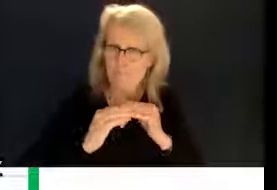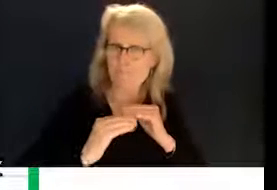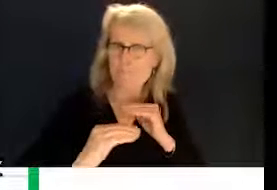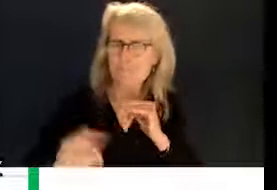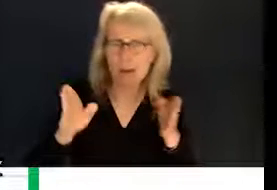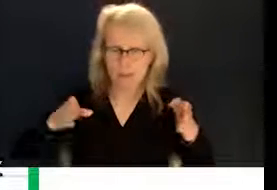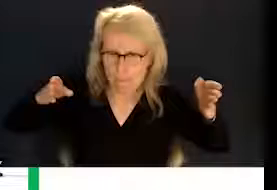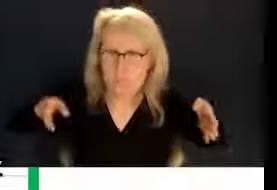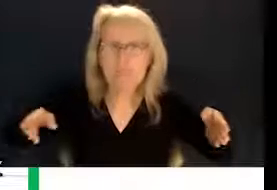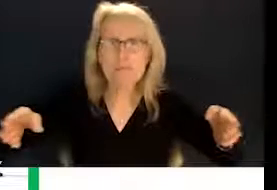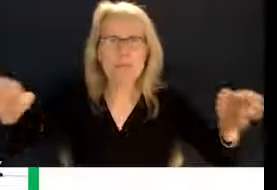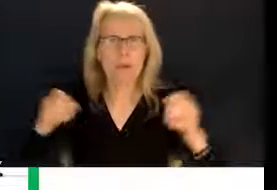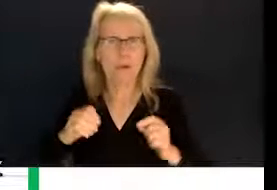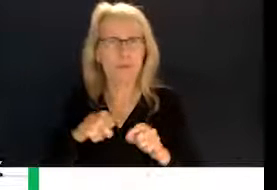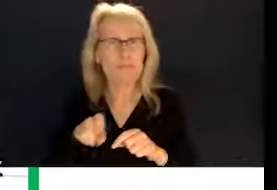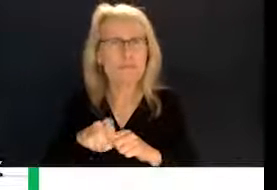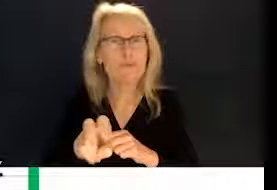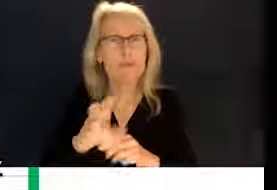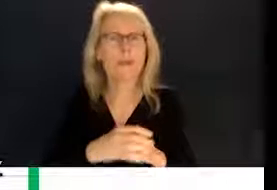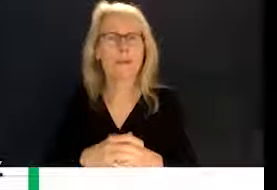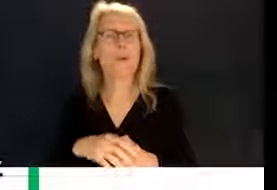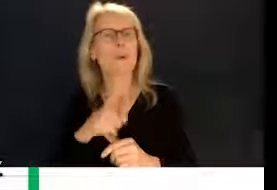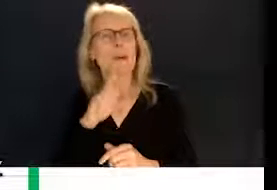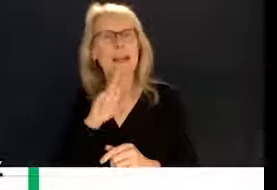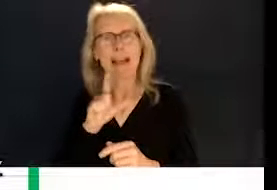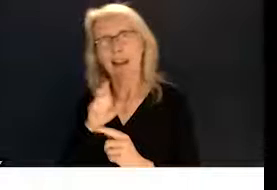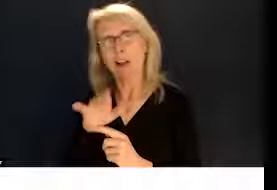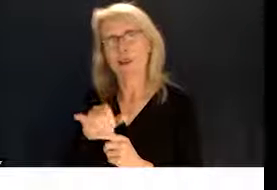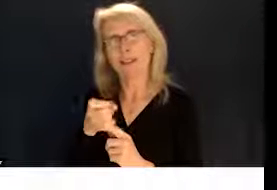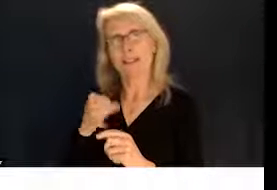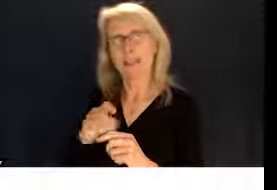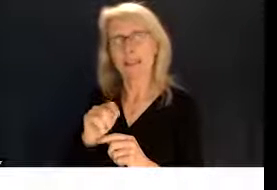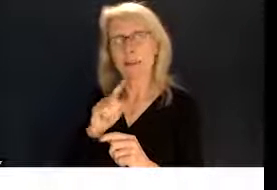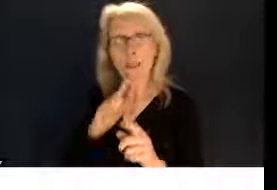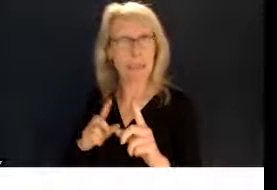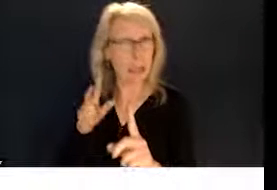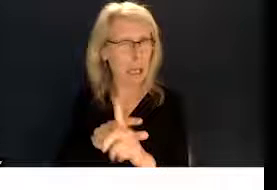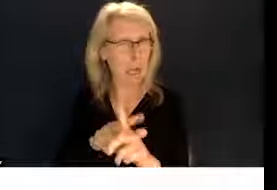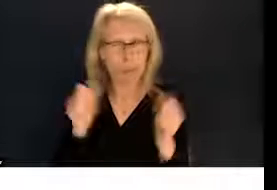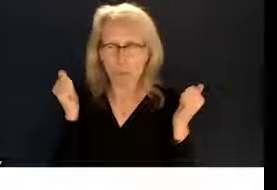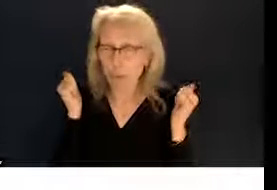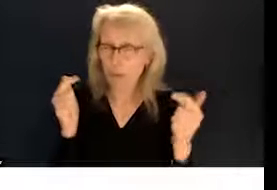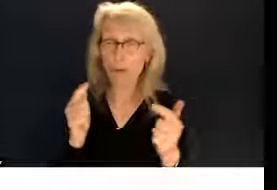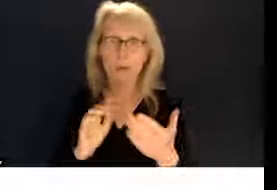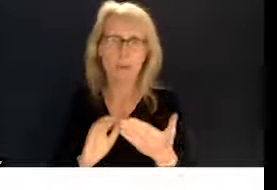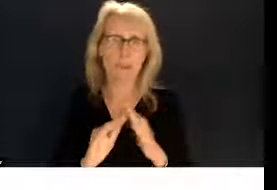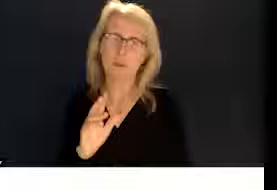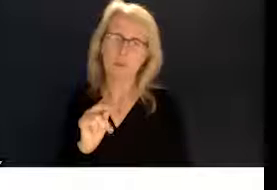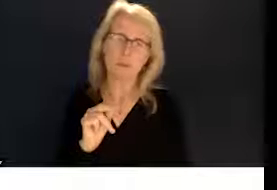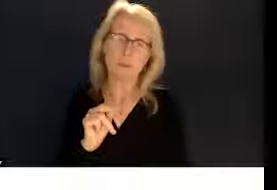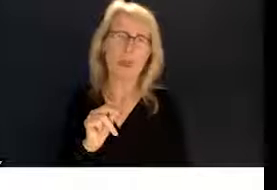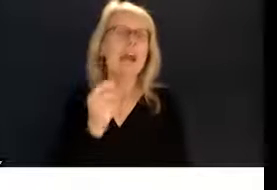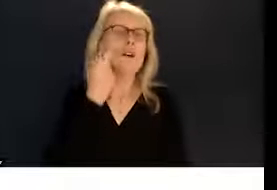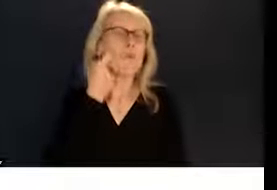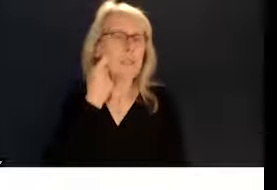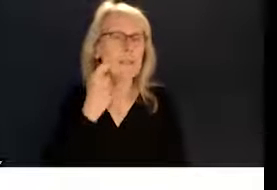start unpacking this luxury effect. It's not the case everywhere. It's not the case for all cities. And a recent